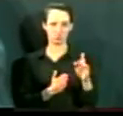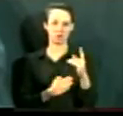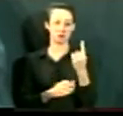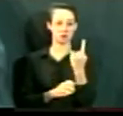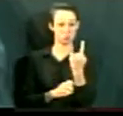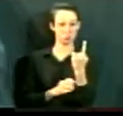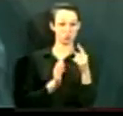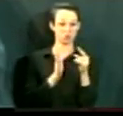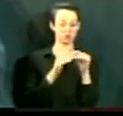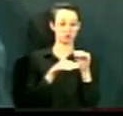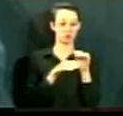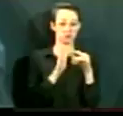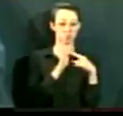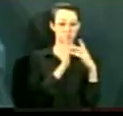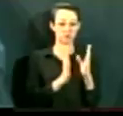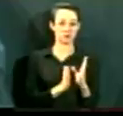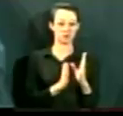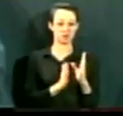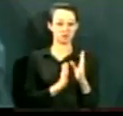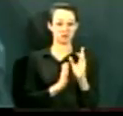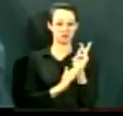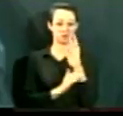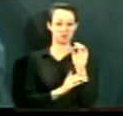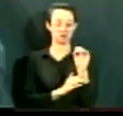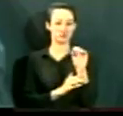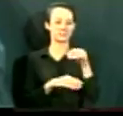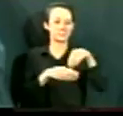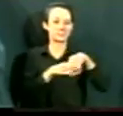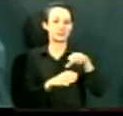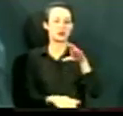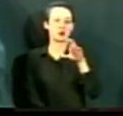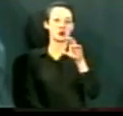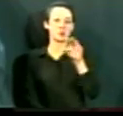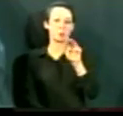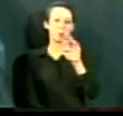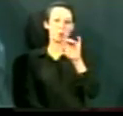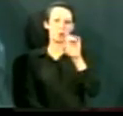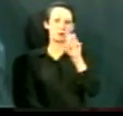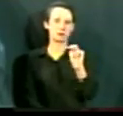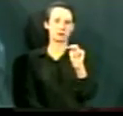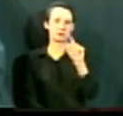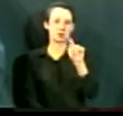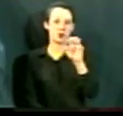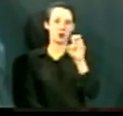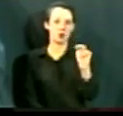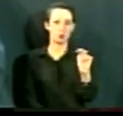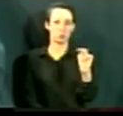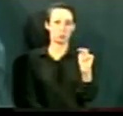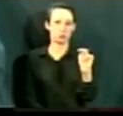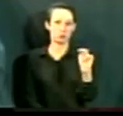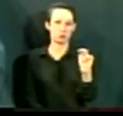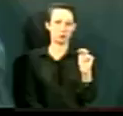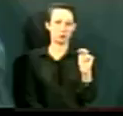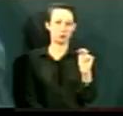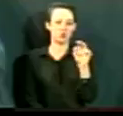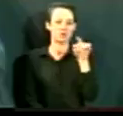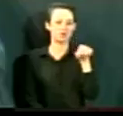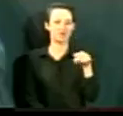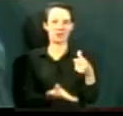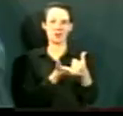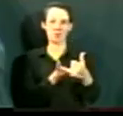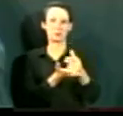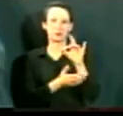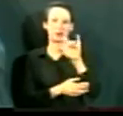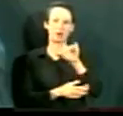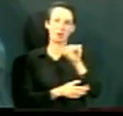in Morristown. That individual has 8 counties to cover. Now, in Knox County alone, I think there's,